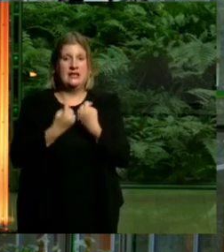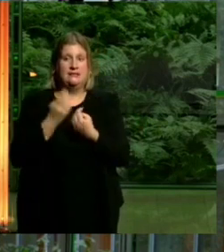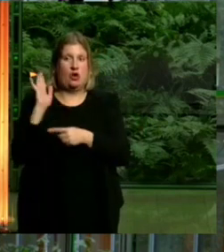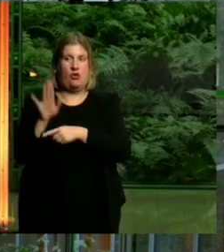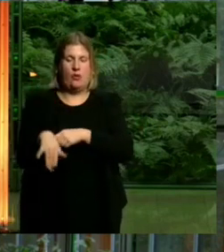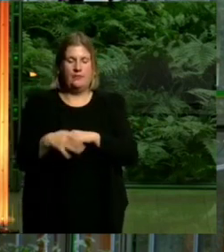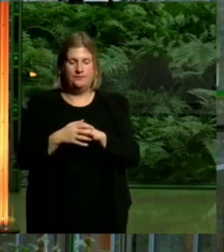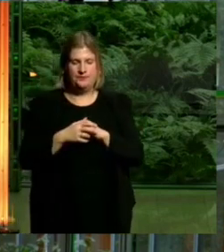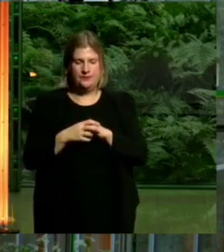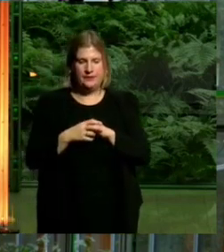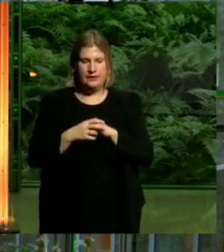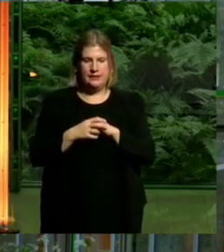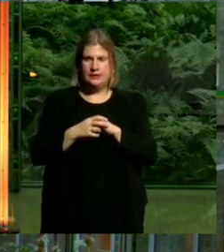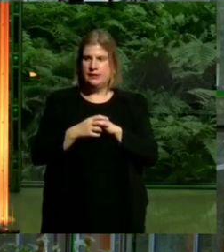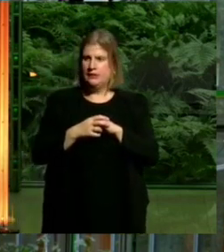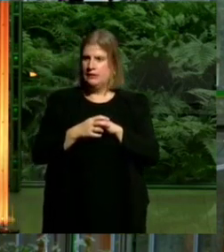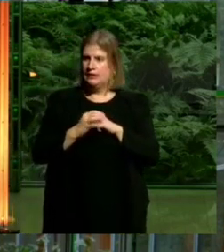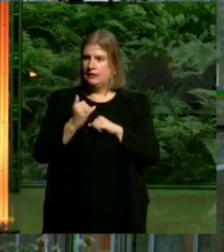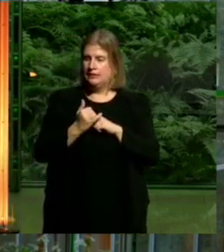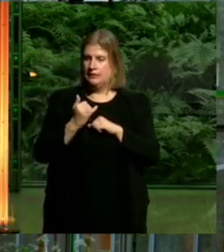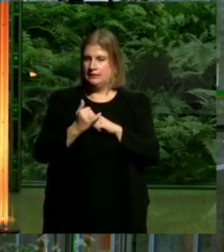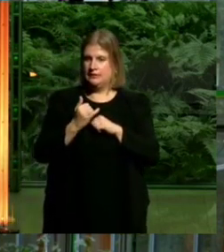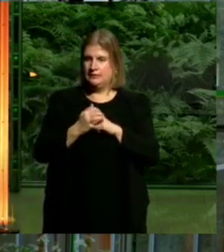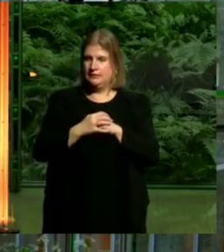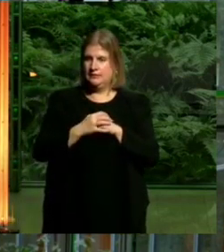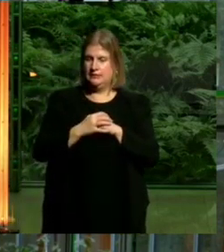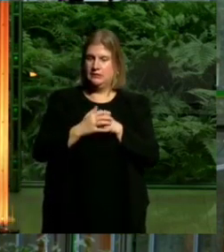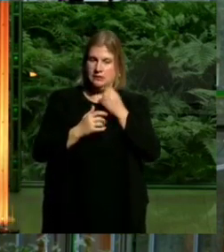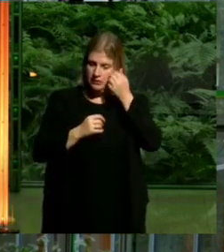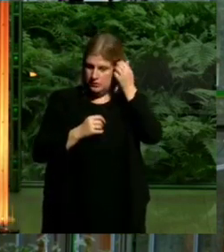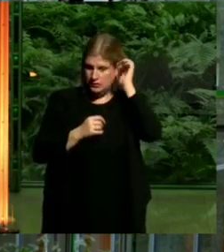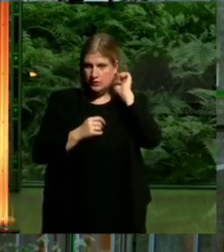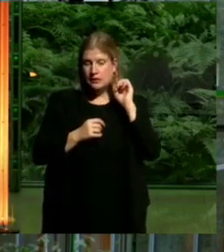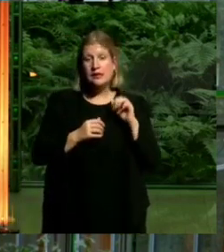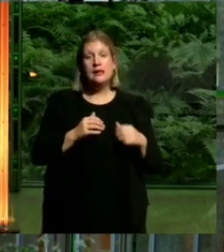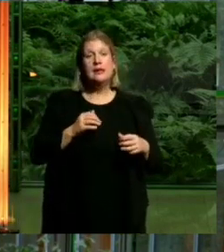case, I'm going to create an app. I'm not going to